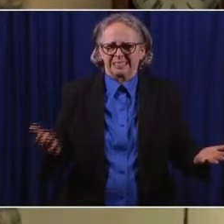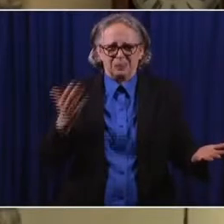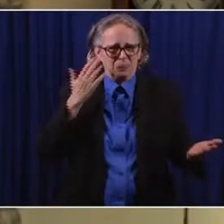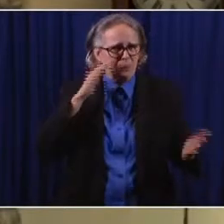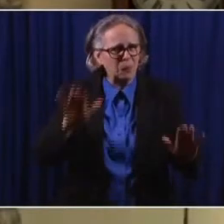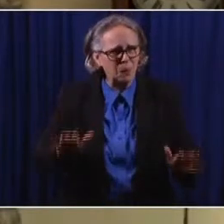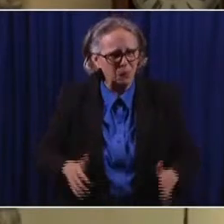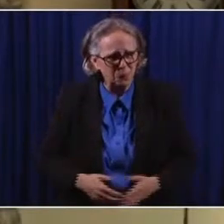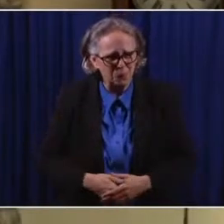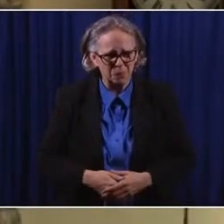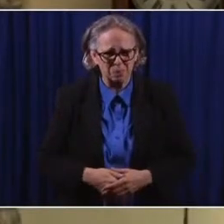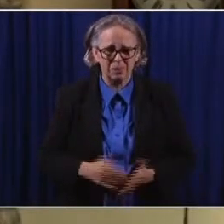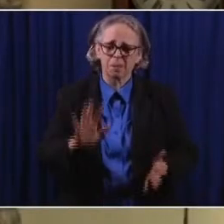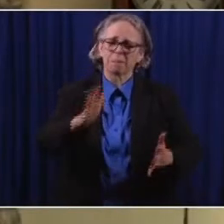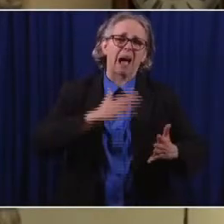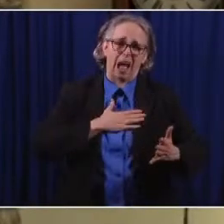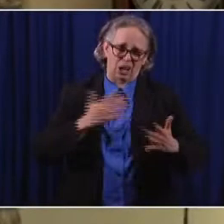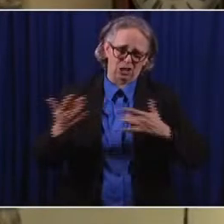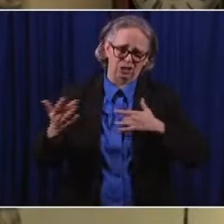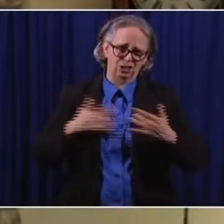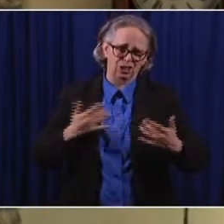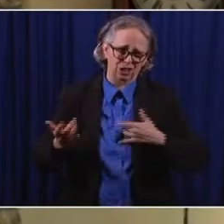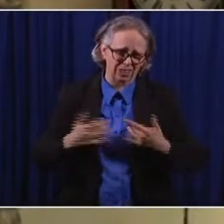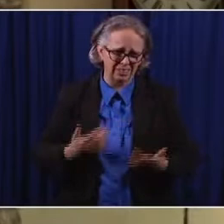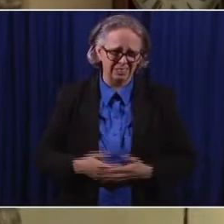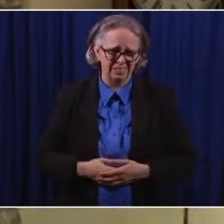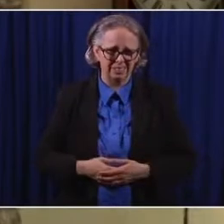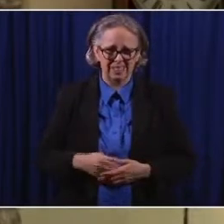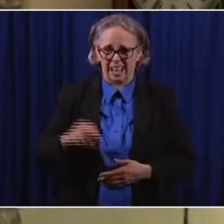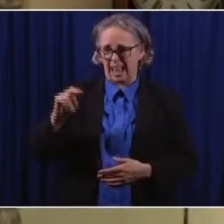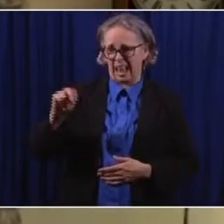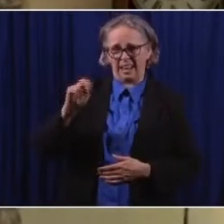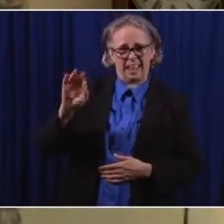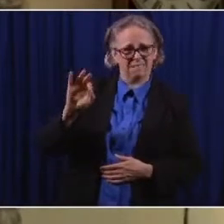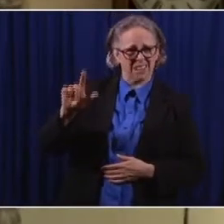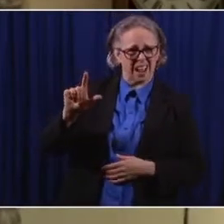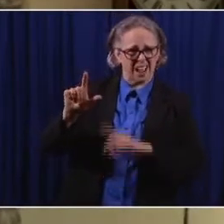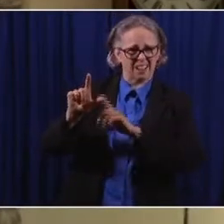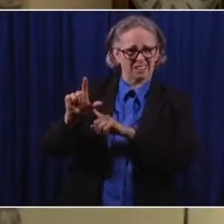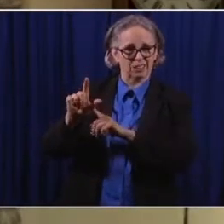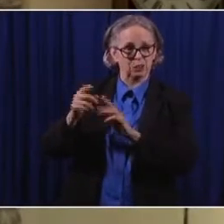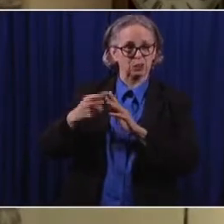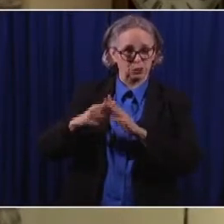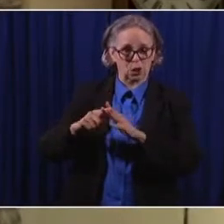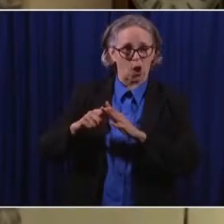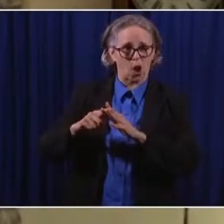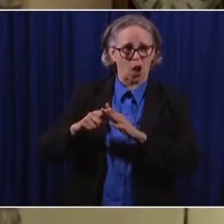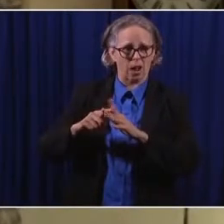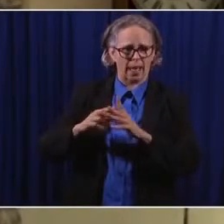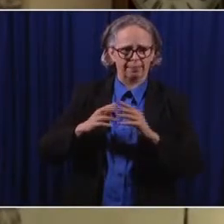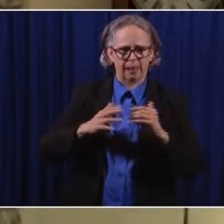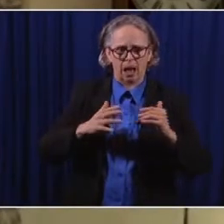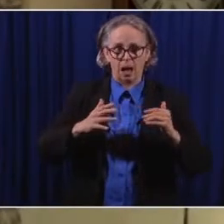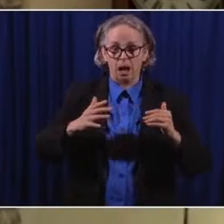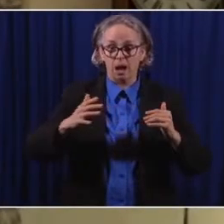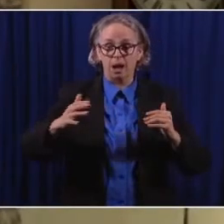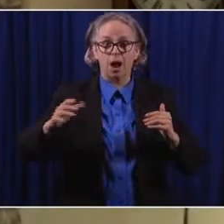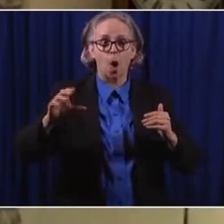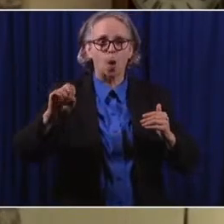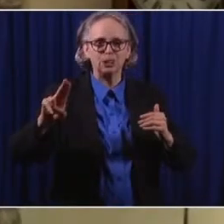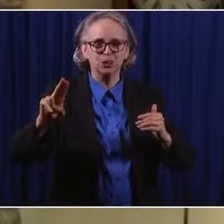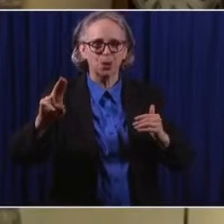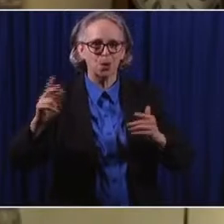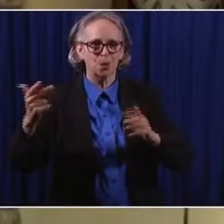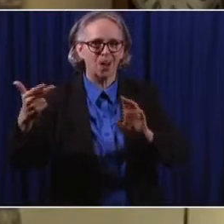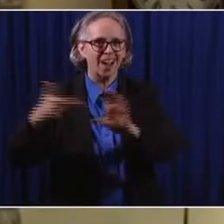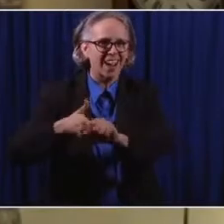really is as the NFL starts back up, and now we'll have Ohio State in the not too distant future.